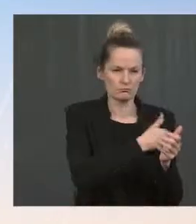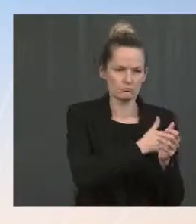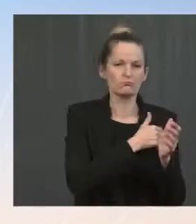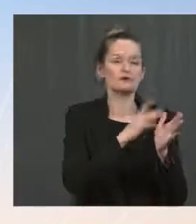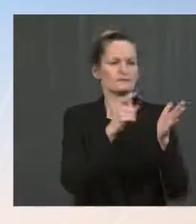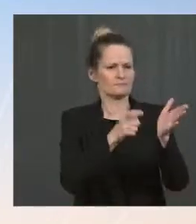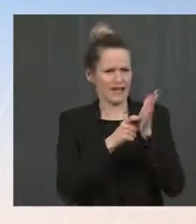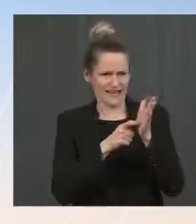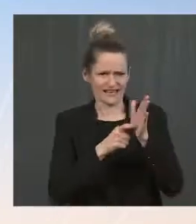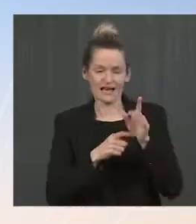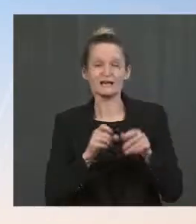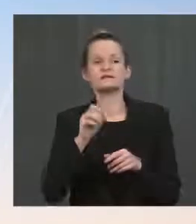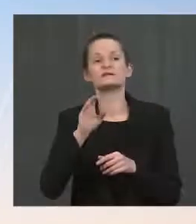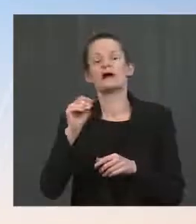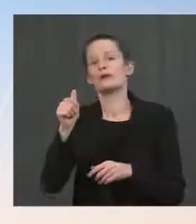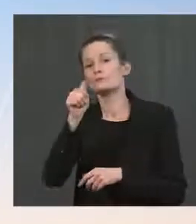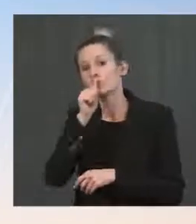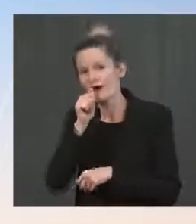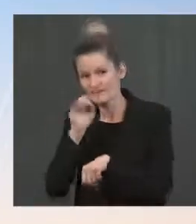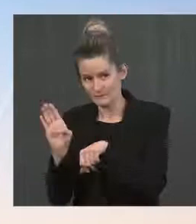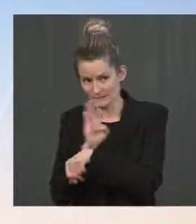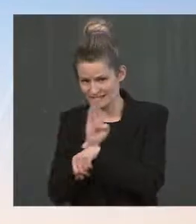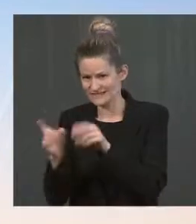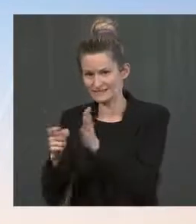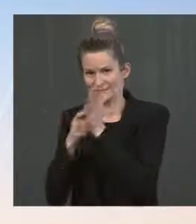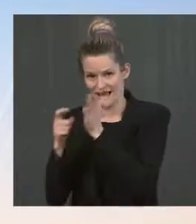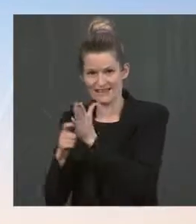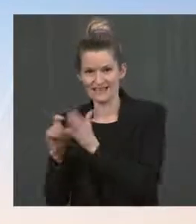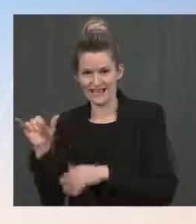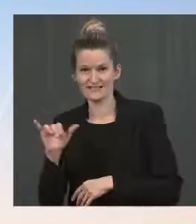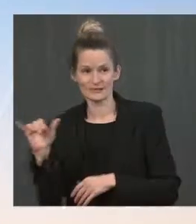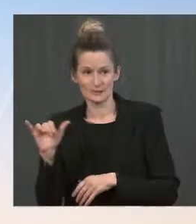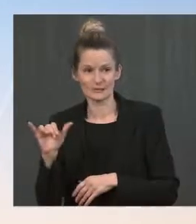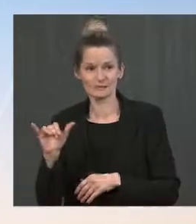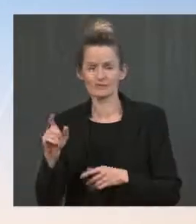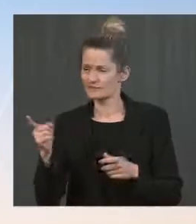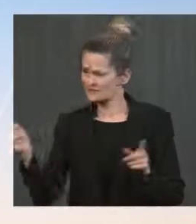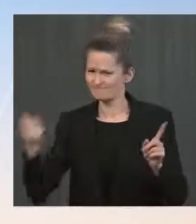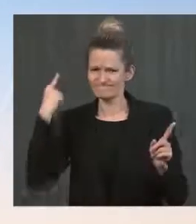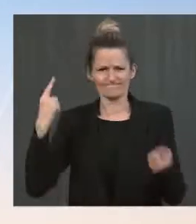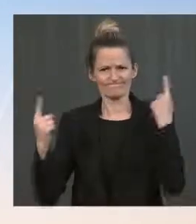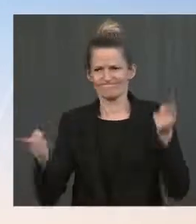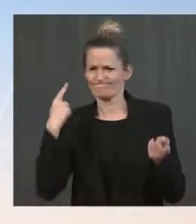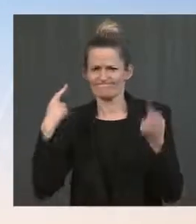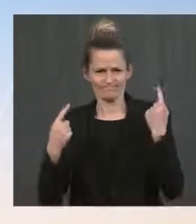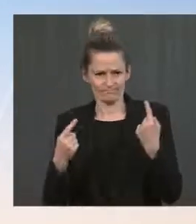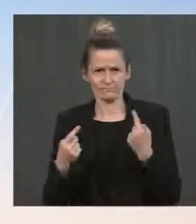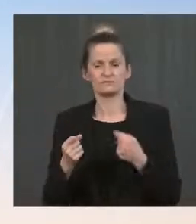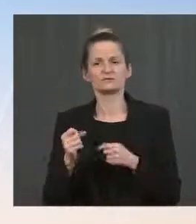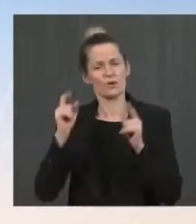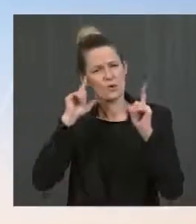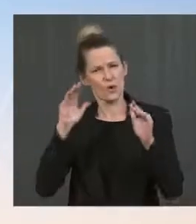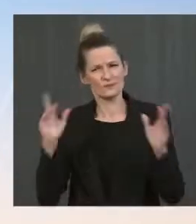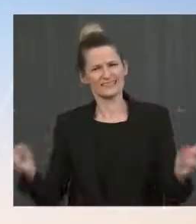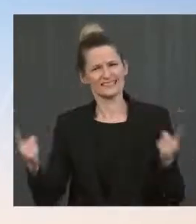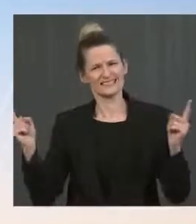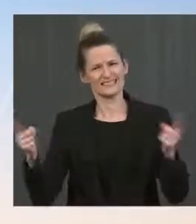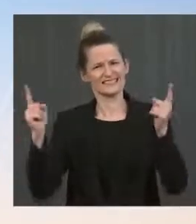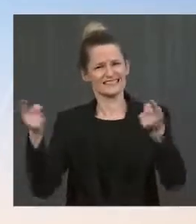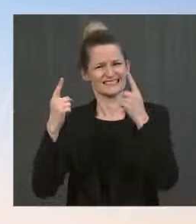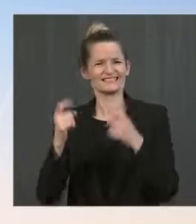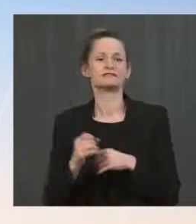sector private sector mandates because we've seen that they have been effective. We've also deployed over 700 surge response teams across the